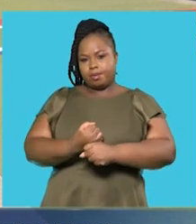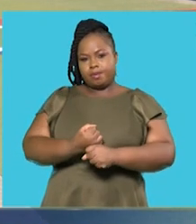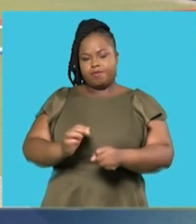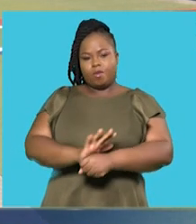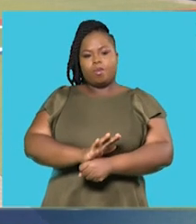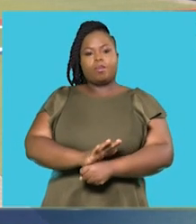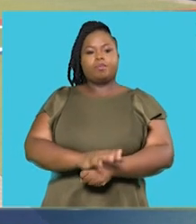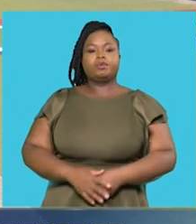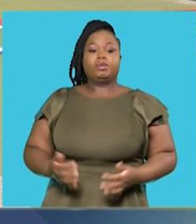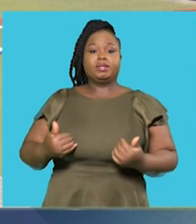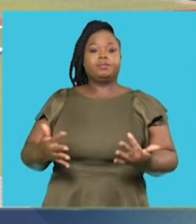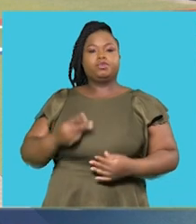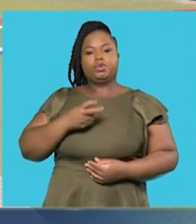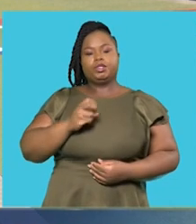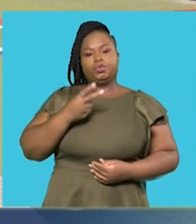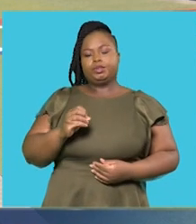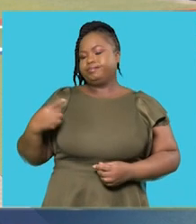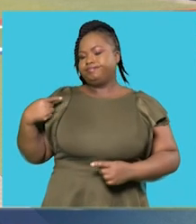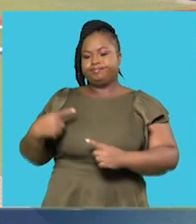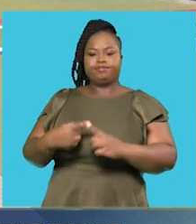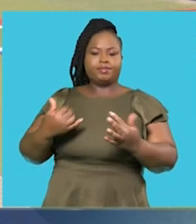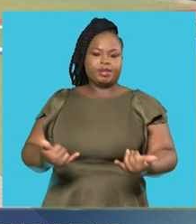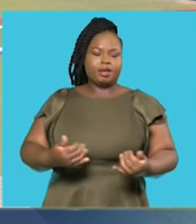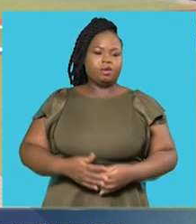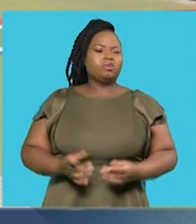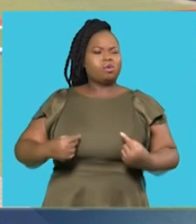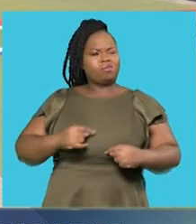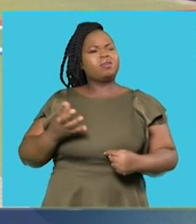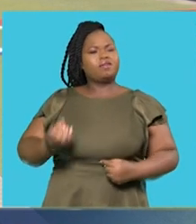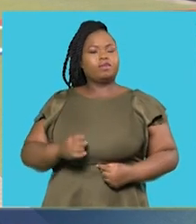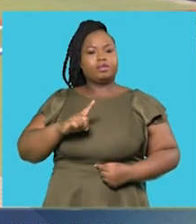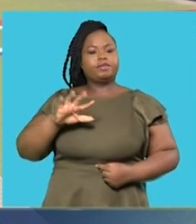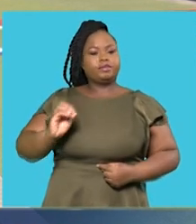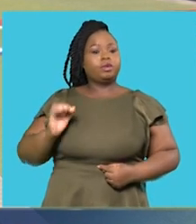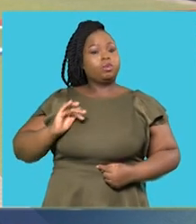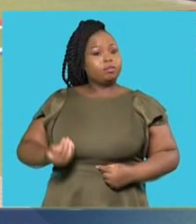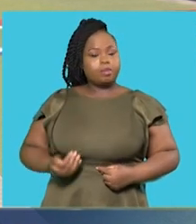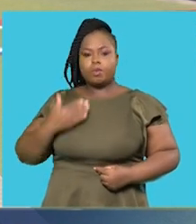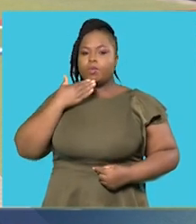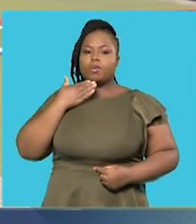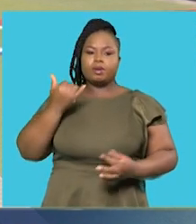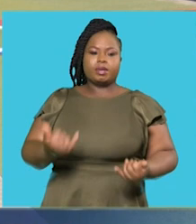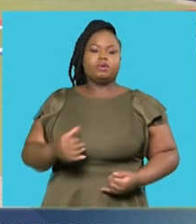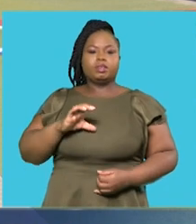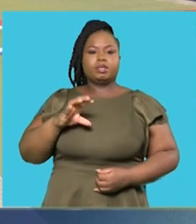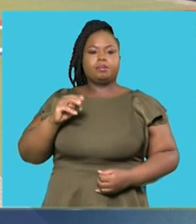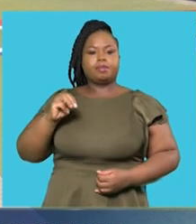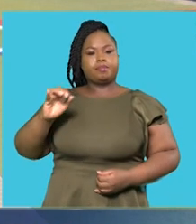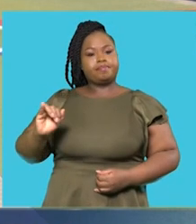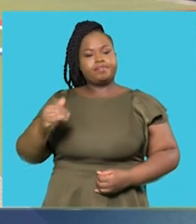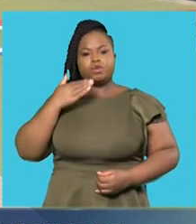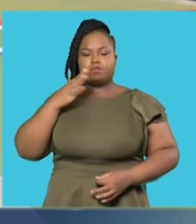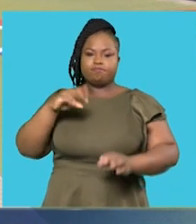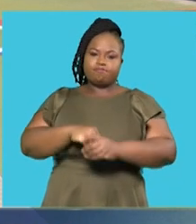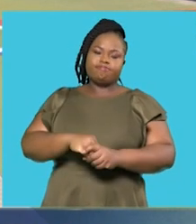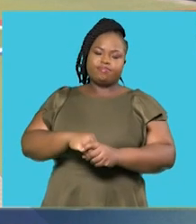So from 2020 until now, we do have 150 women who are under CMMI that are still part